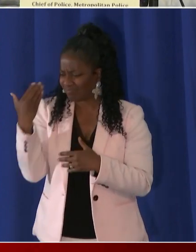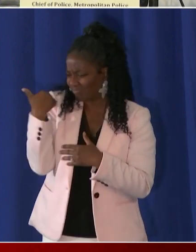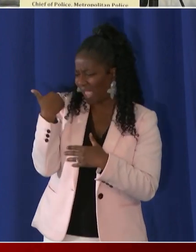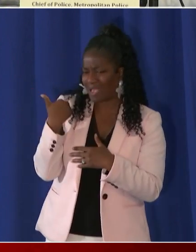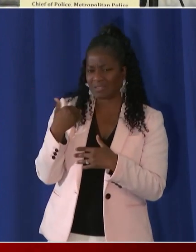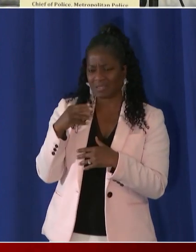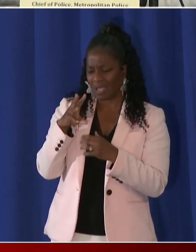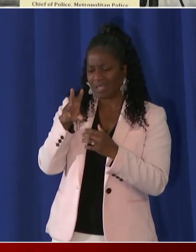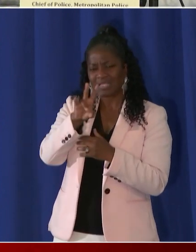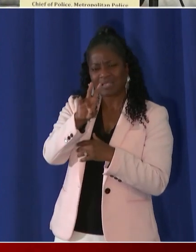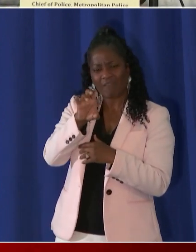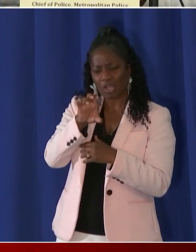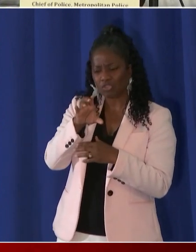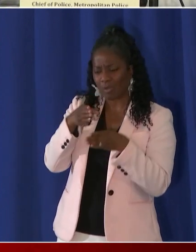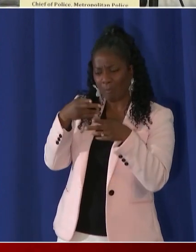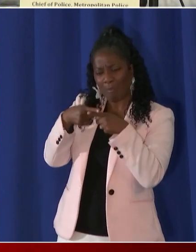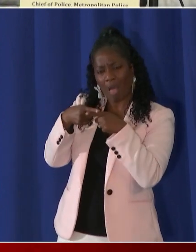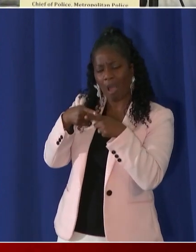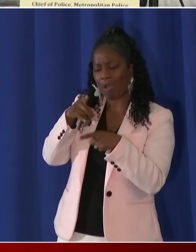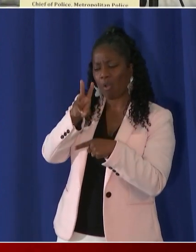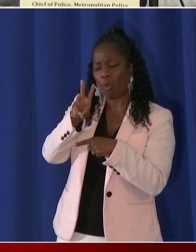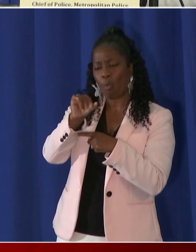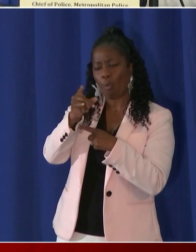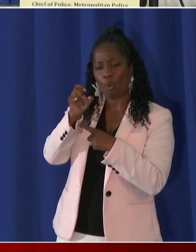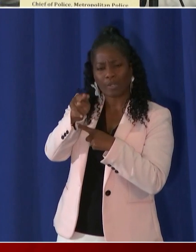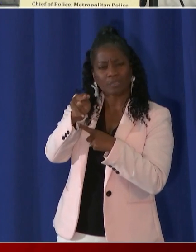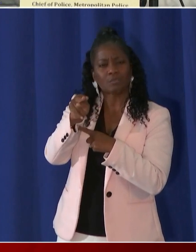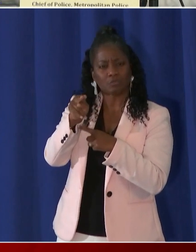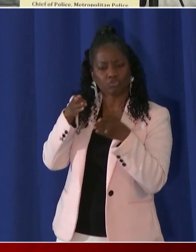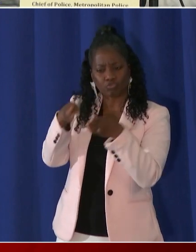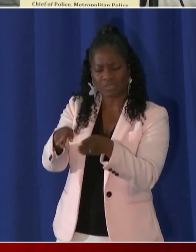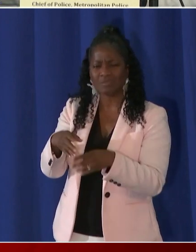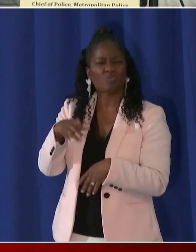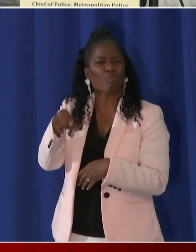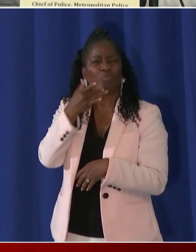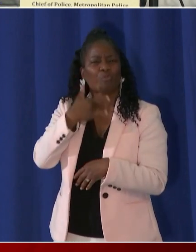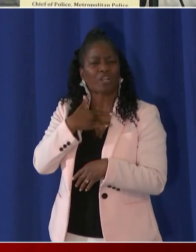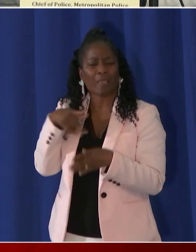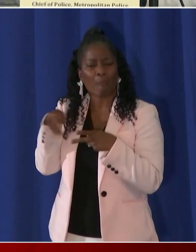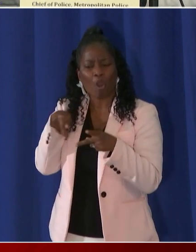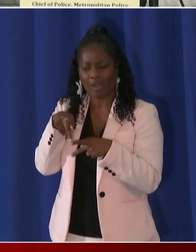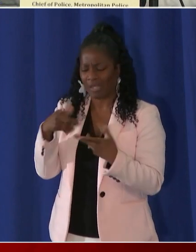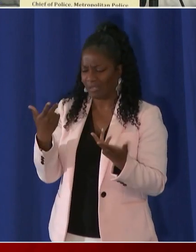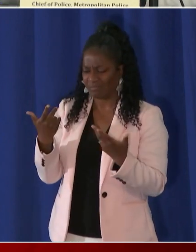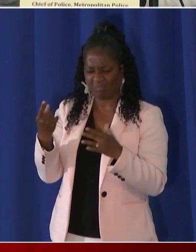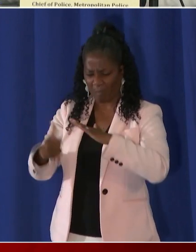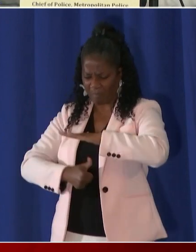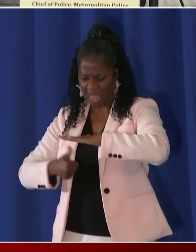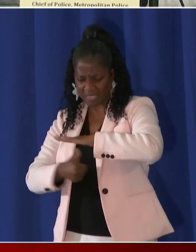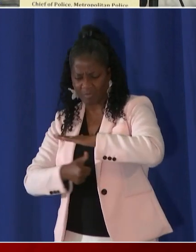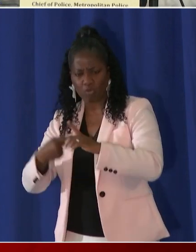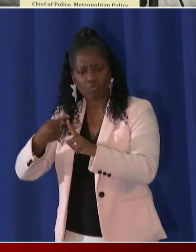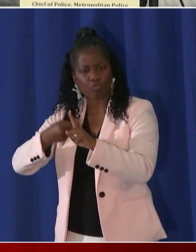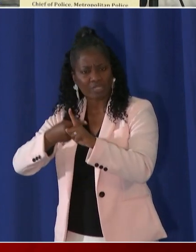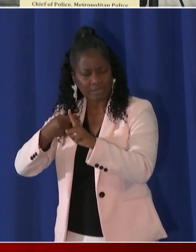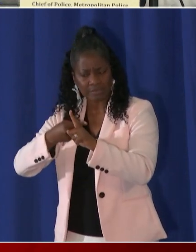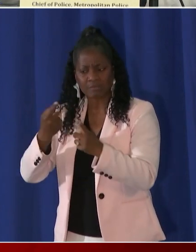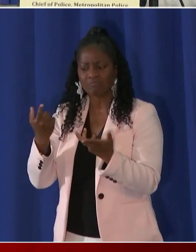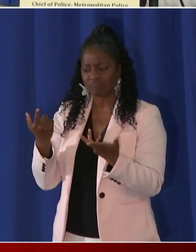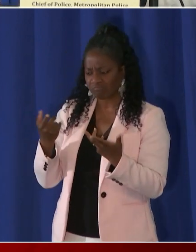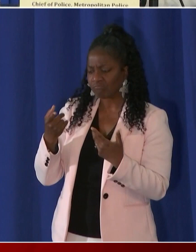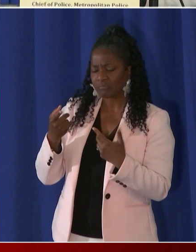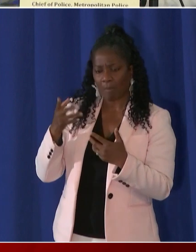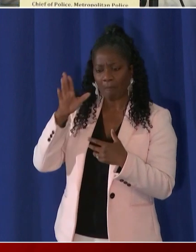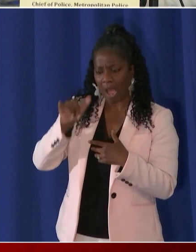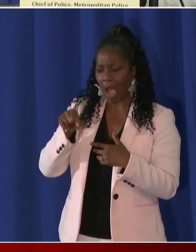block of Morton Street Northwest. There was a birthday party where a resident or a basement of a resident was rented out and